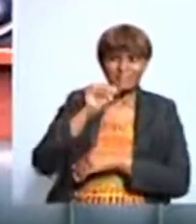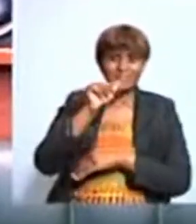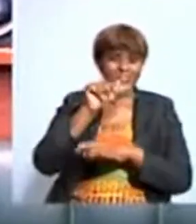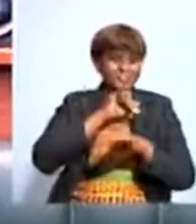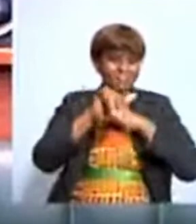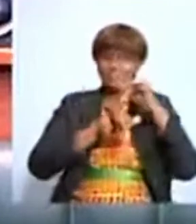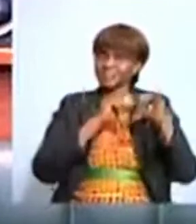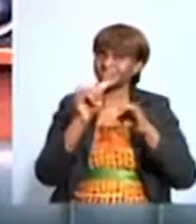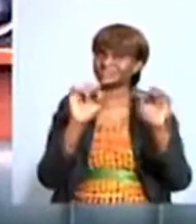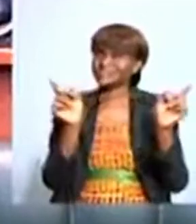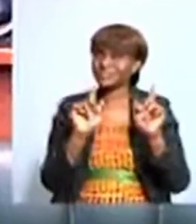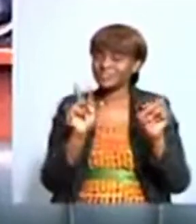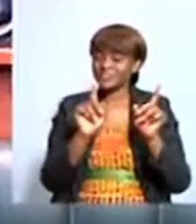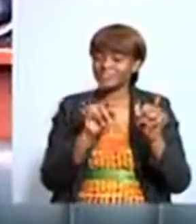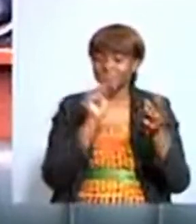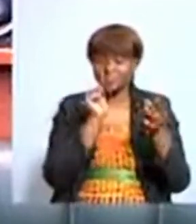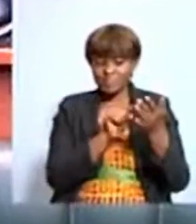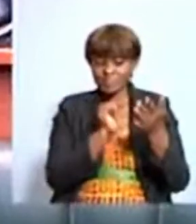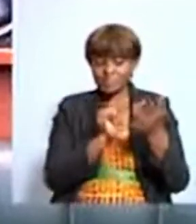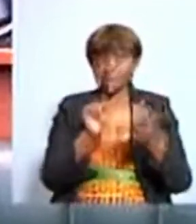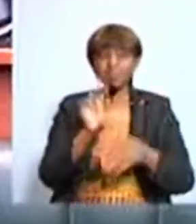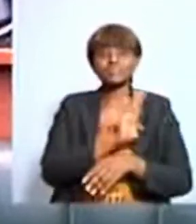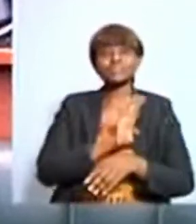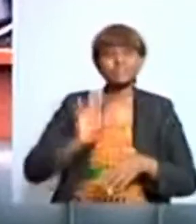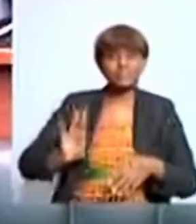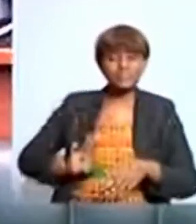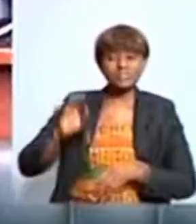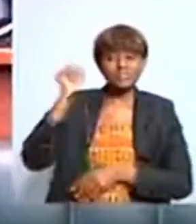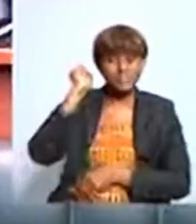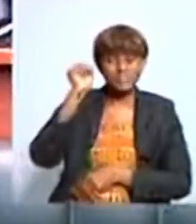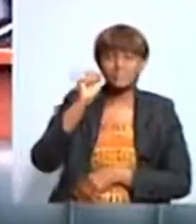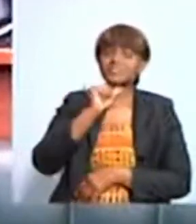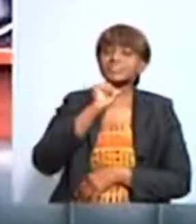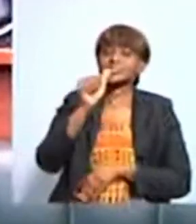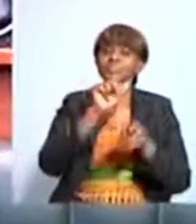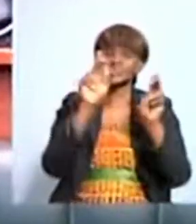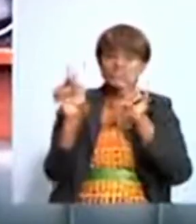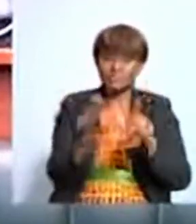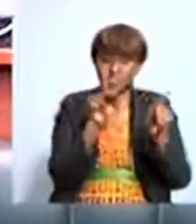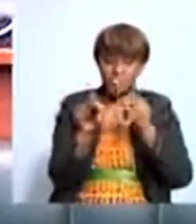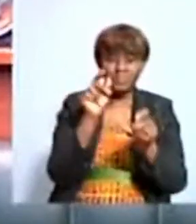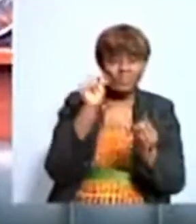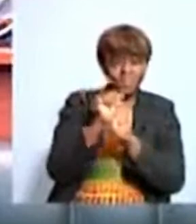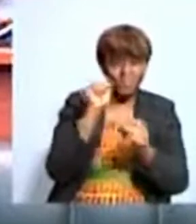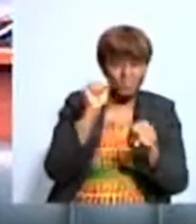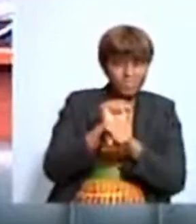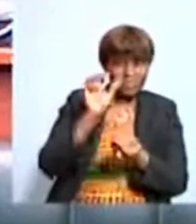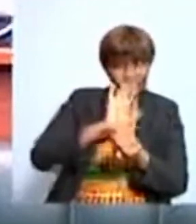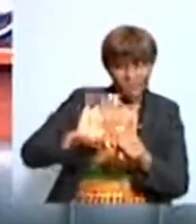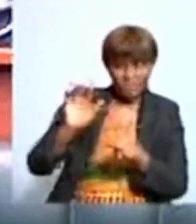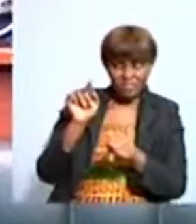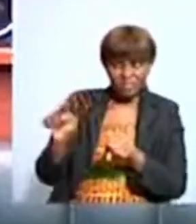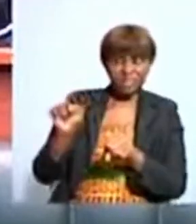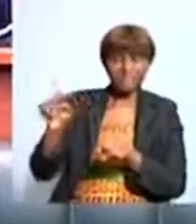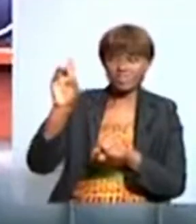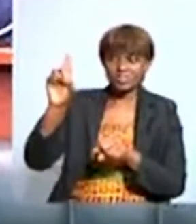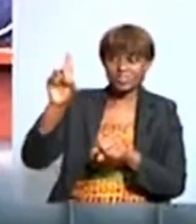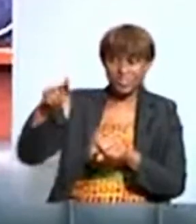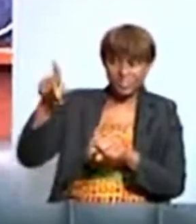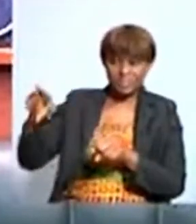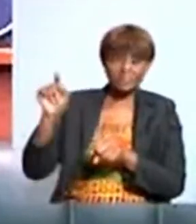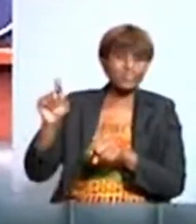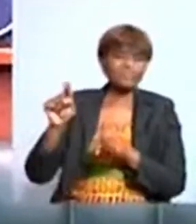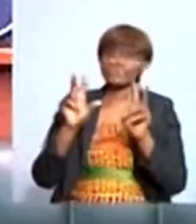misled, the board shall not perform the functions of the Director of